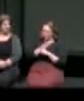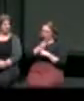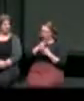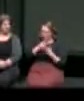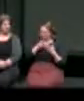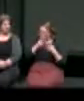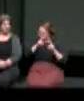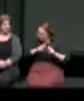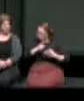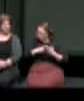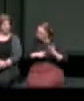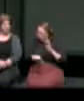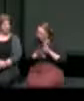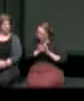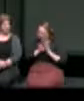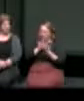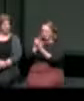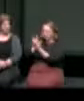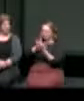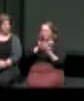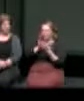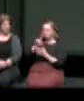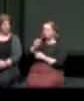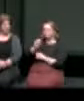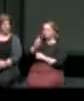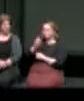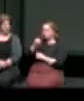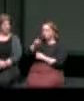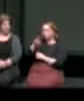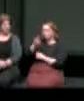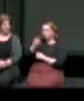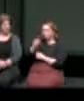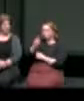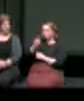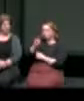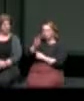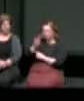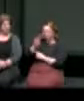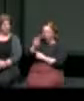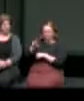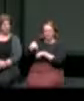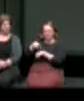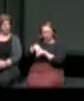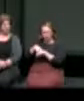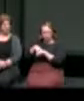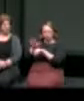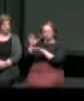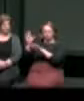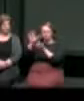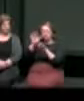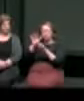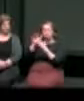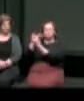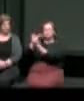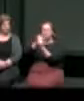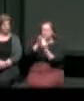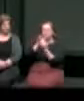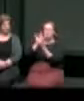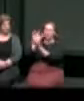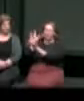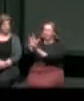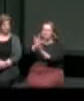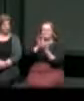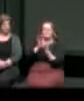found, contacting tribal nations if we need to do that, protecting what is found, and making sure that